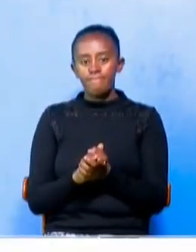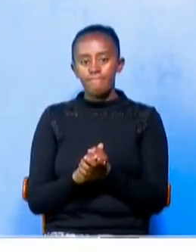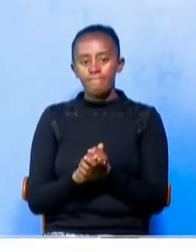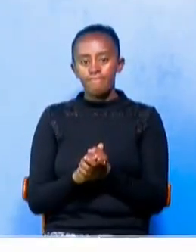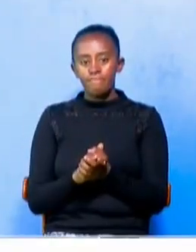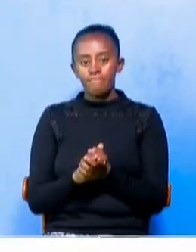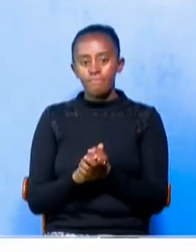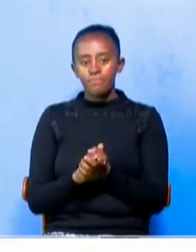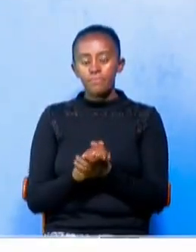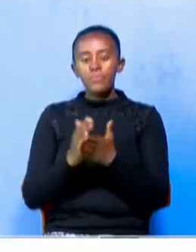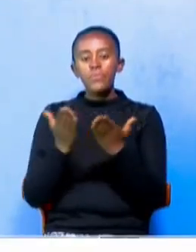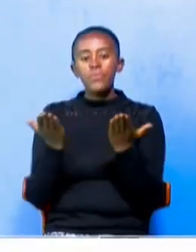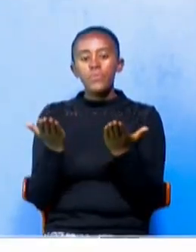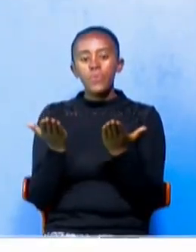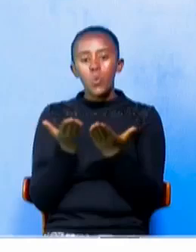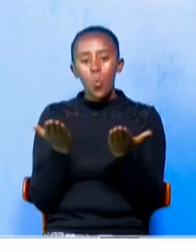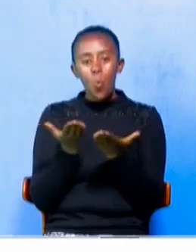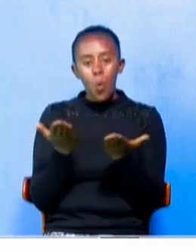Where do